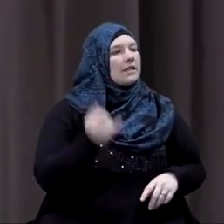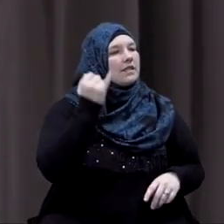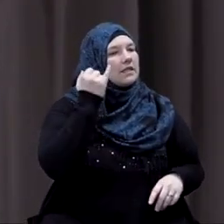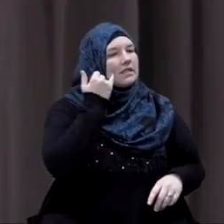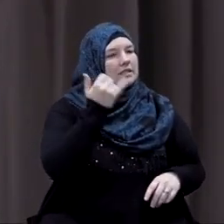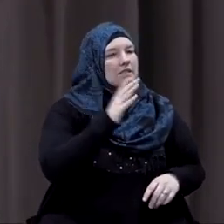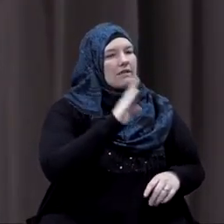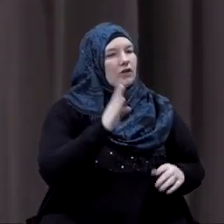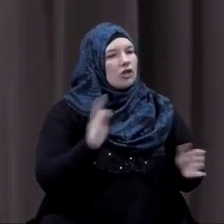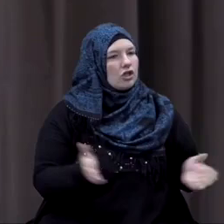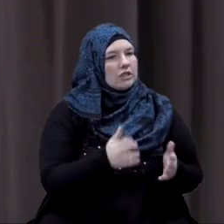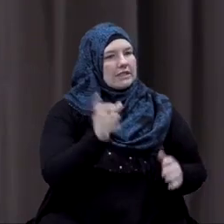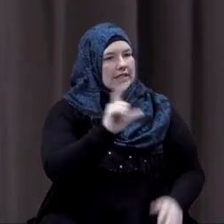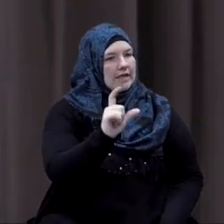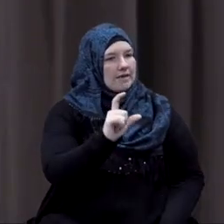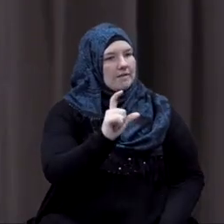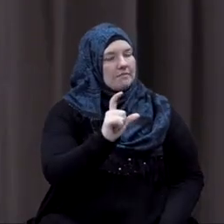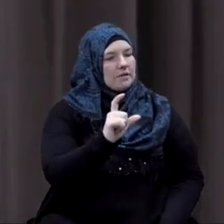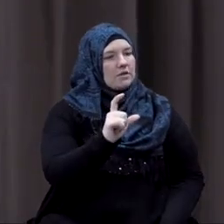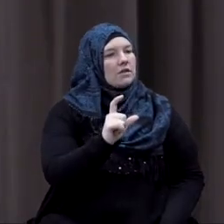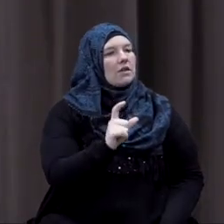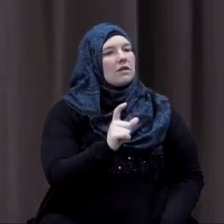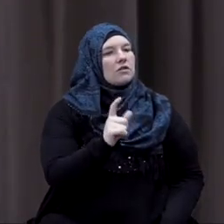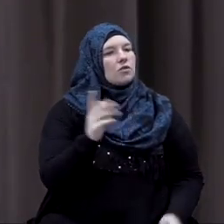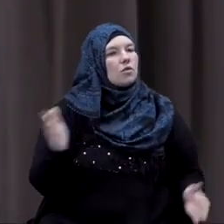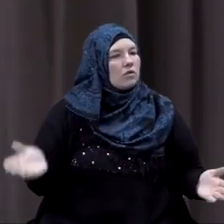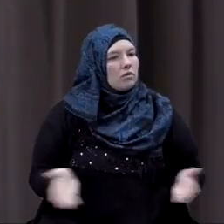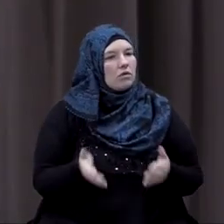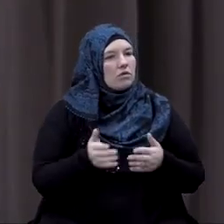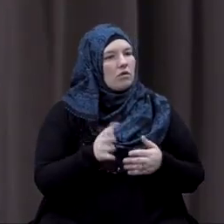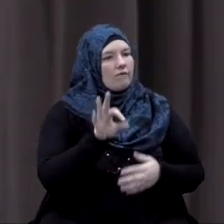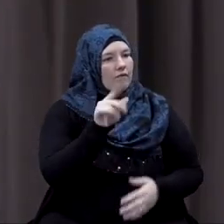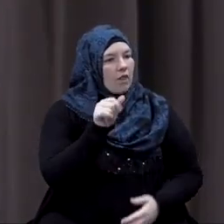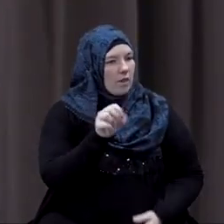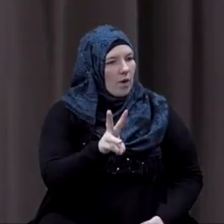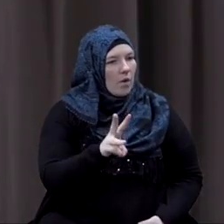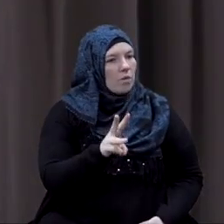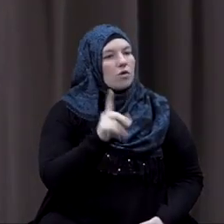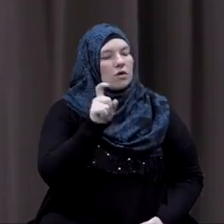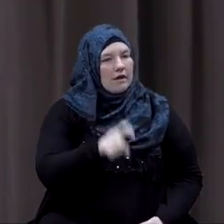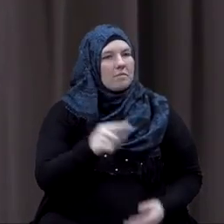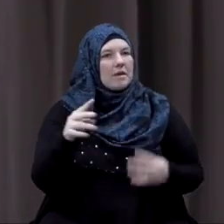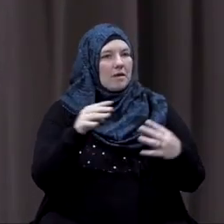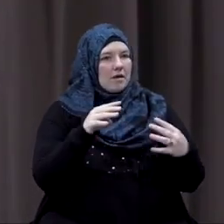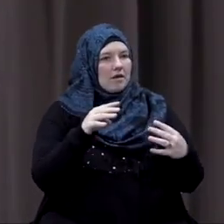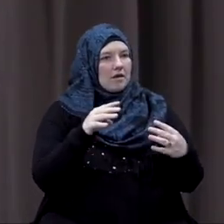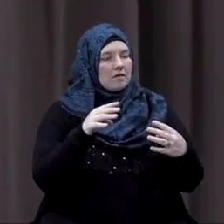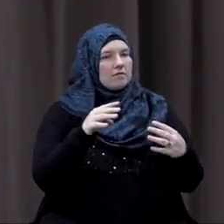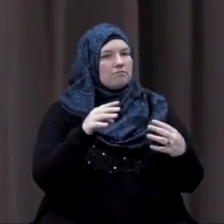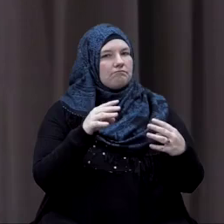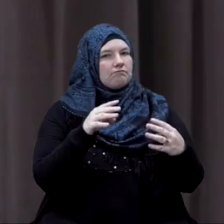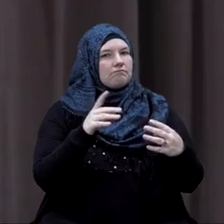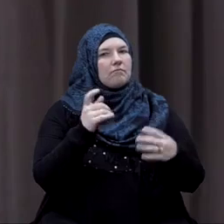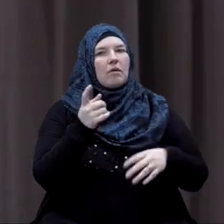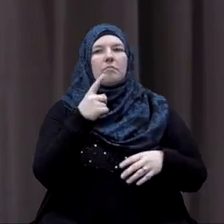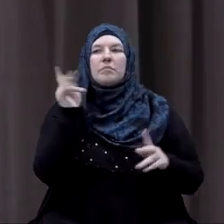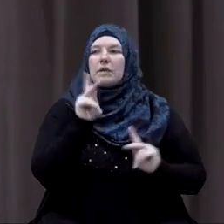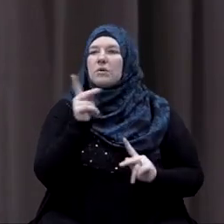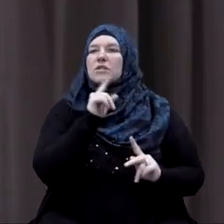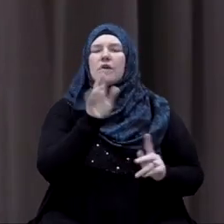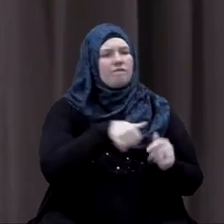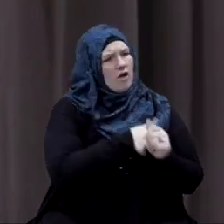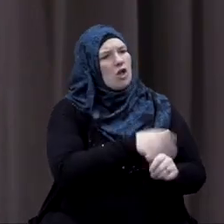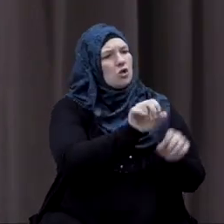never encouraged in Islam to go with the flow. So that has to be a battle, a fight that you